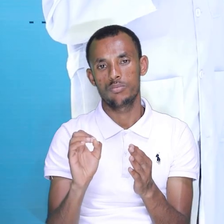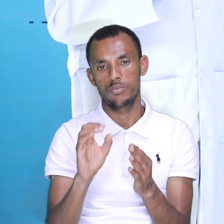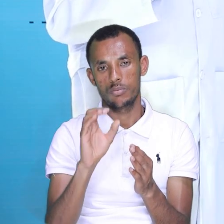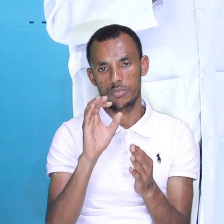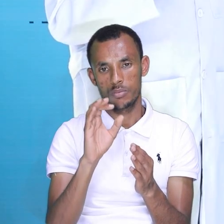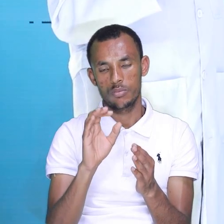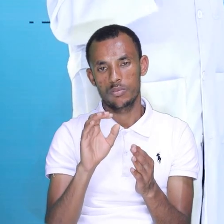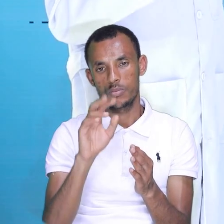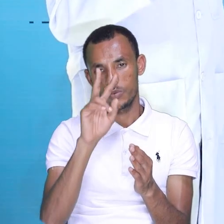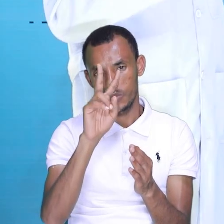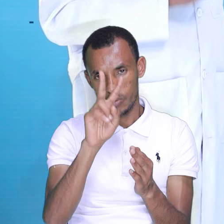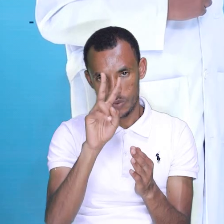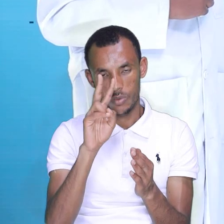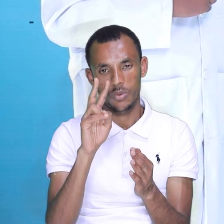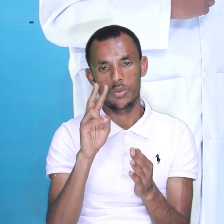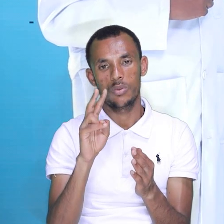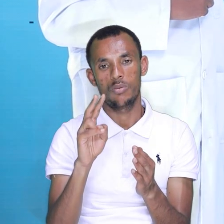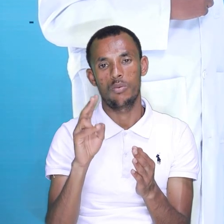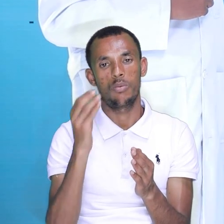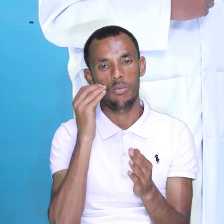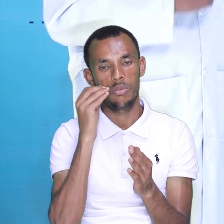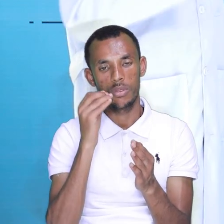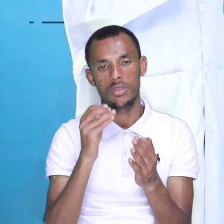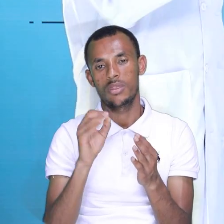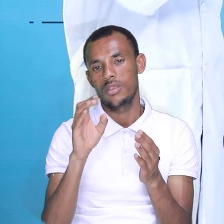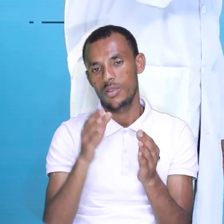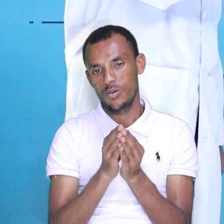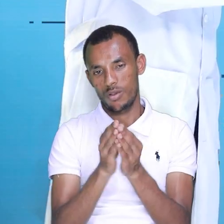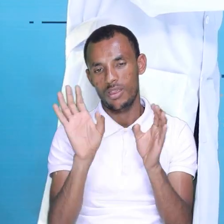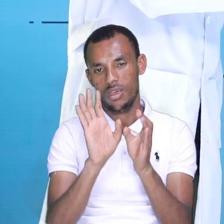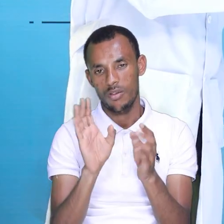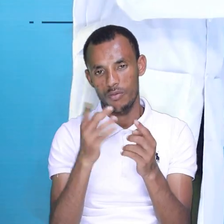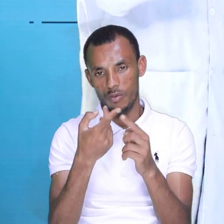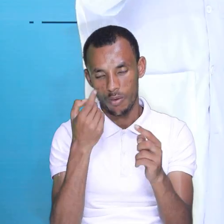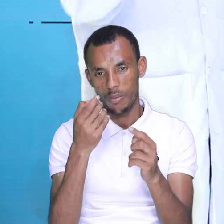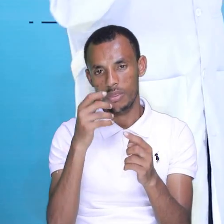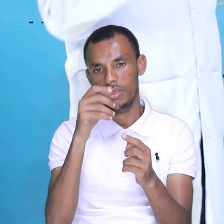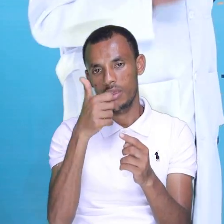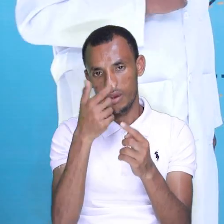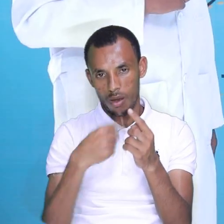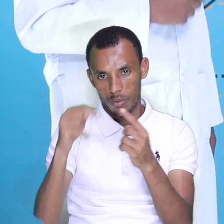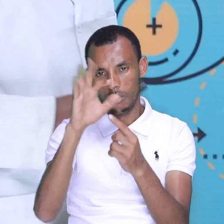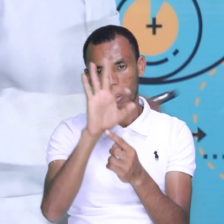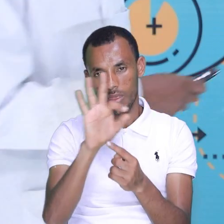92 digit lottery tickets. That means from 10 up to 99.